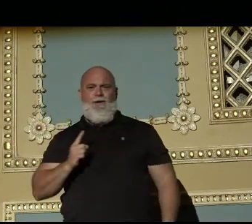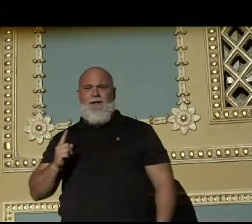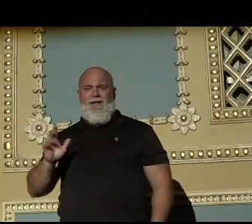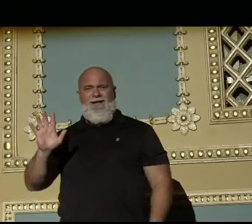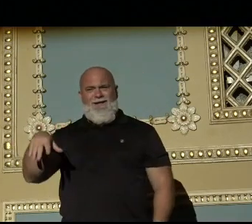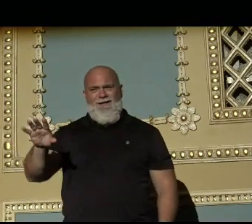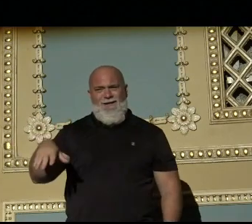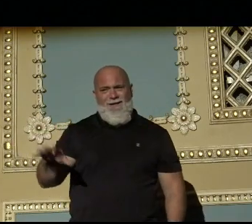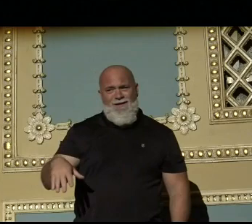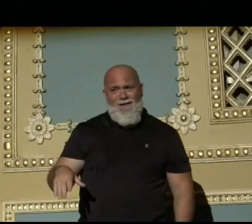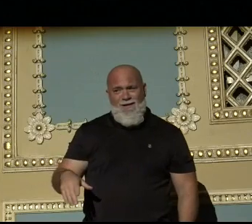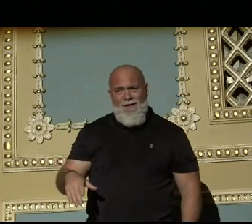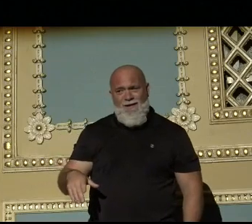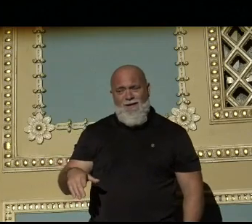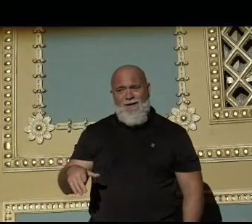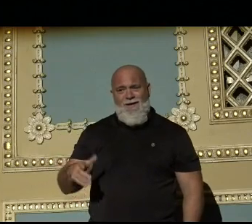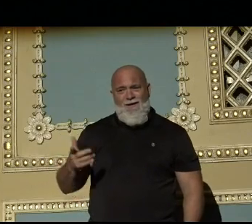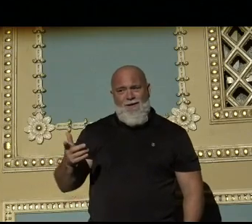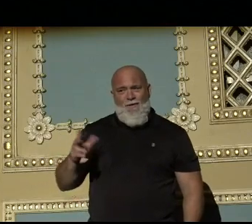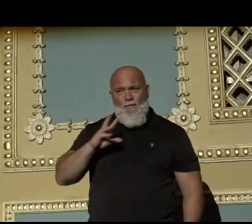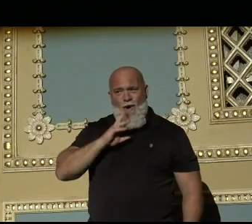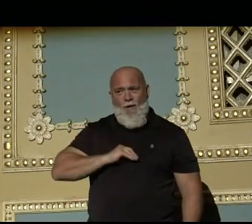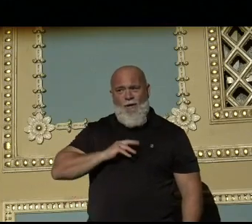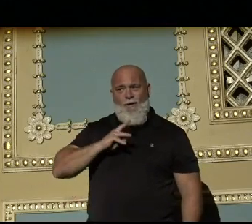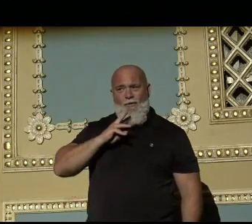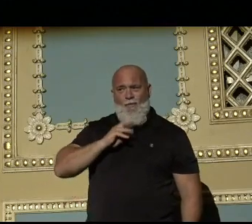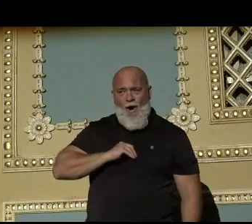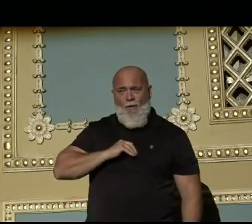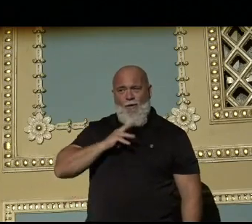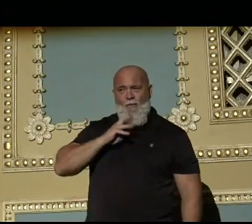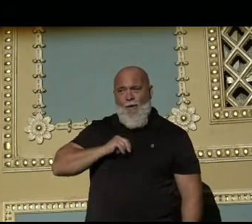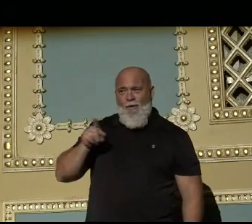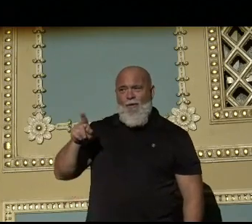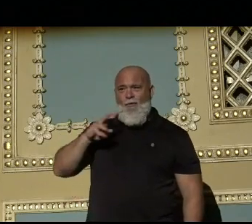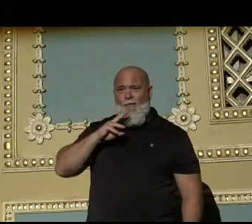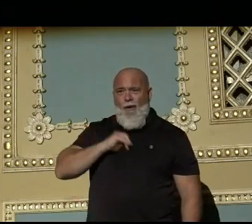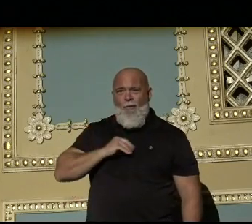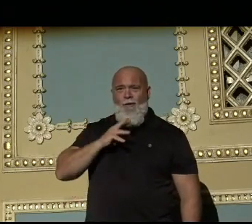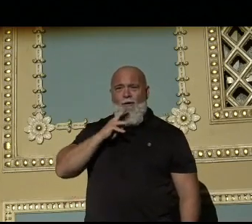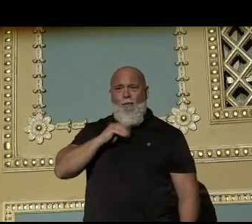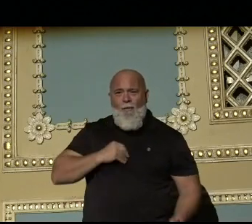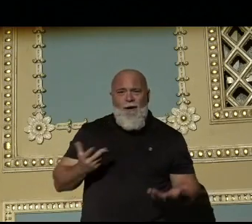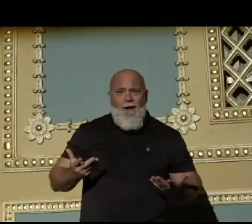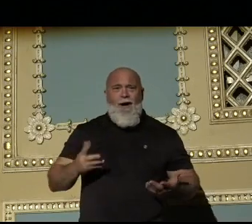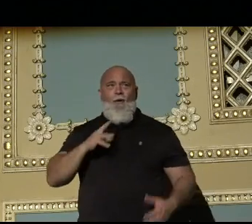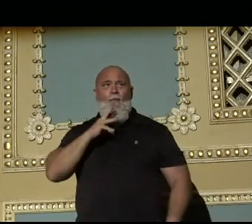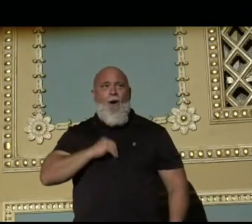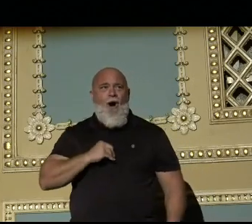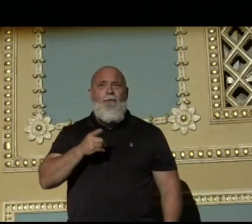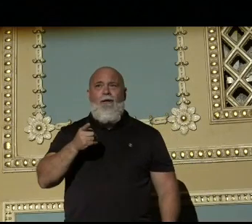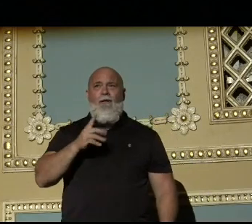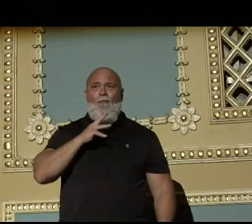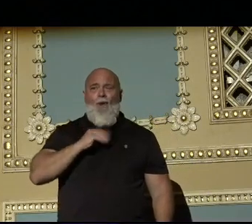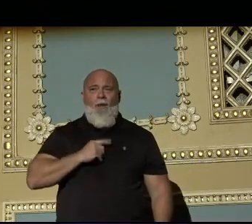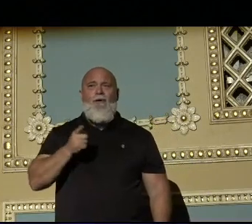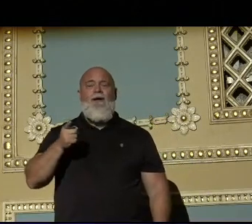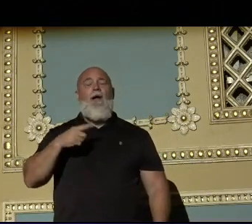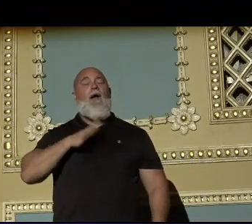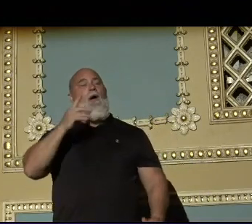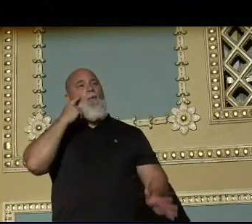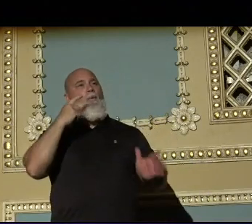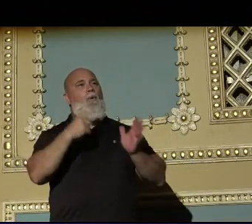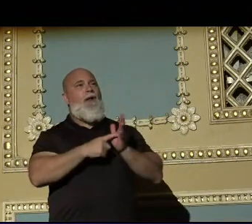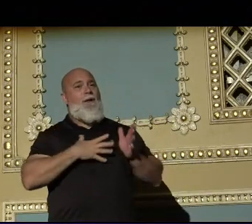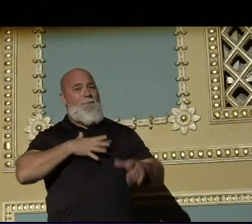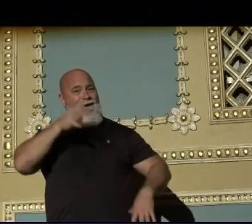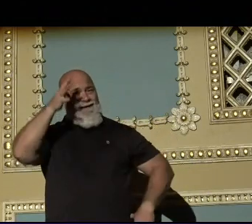Walmart. Walmart, Walmart, Walmart. And that's when I realized that my dad had